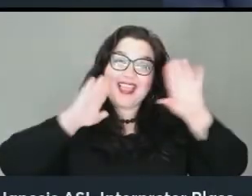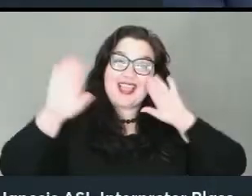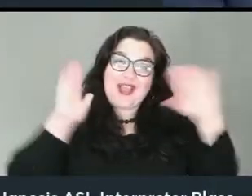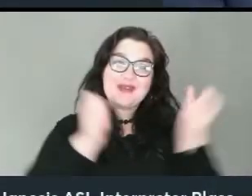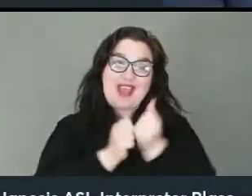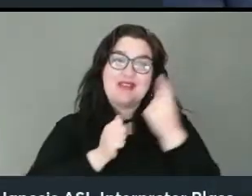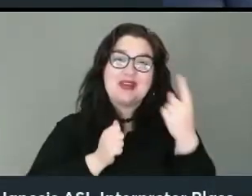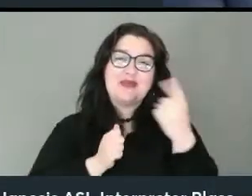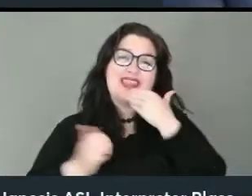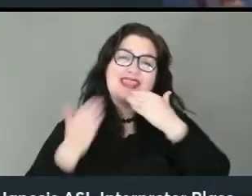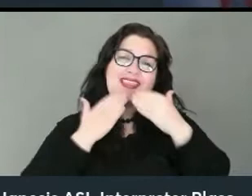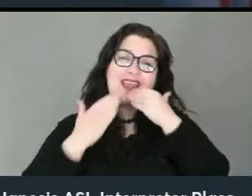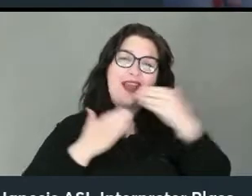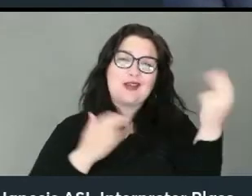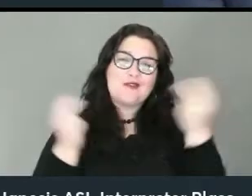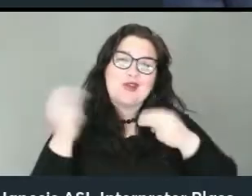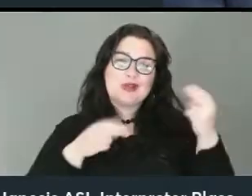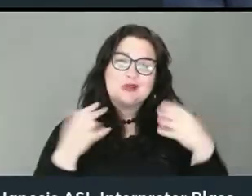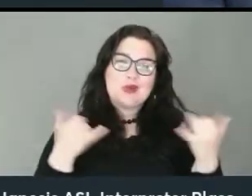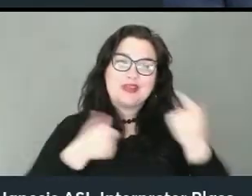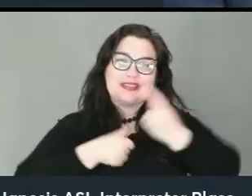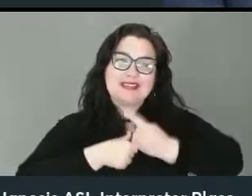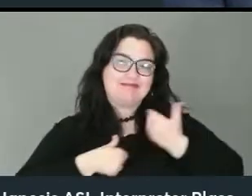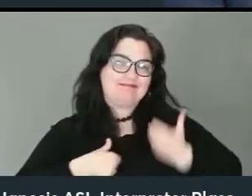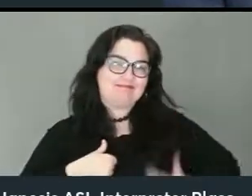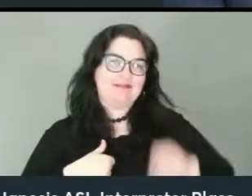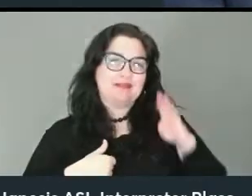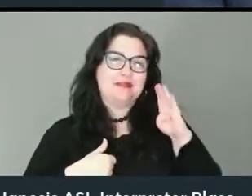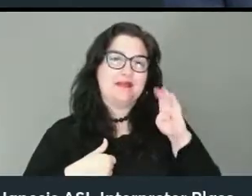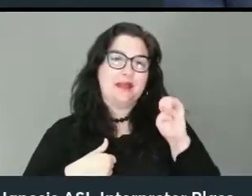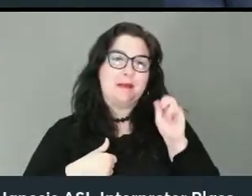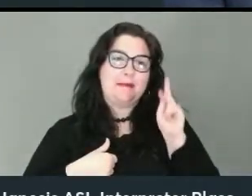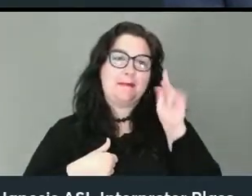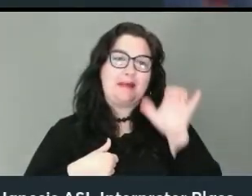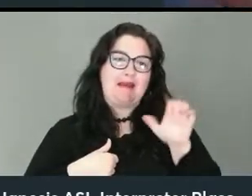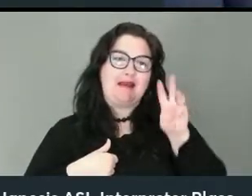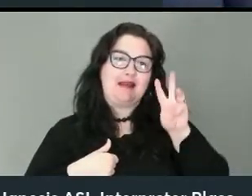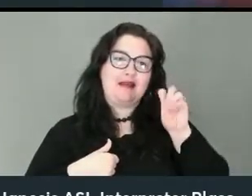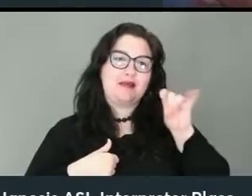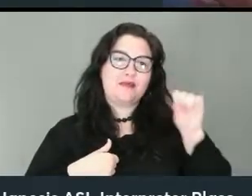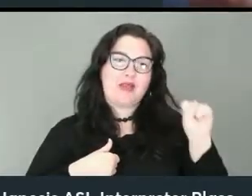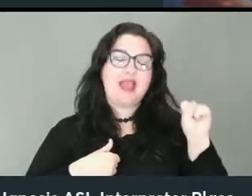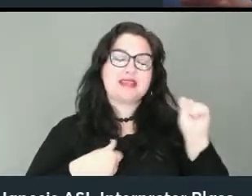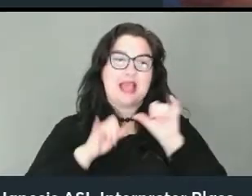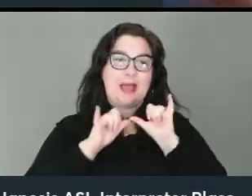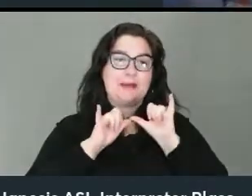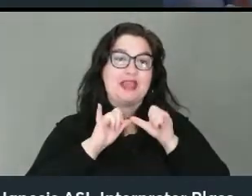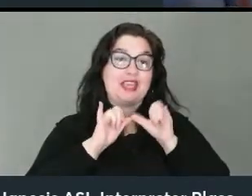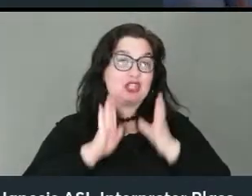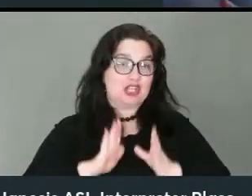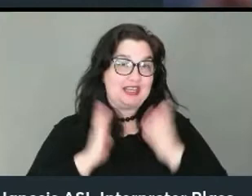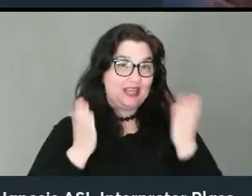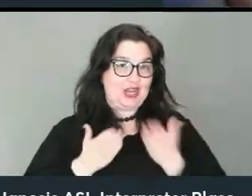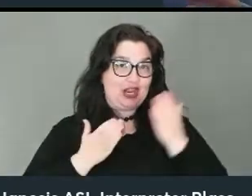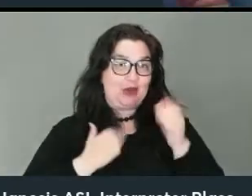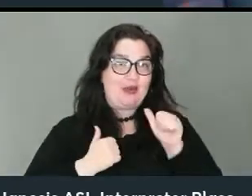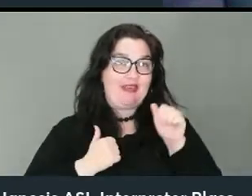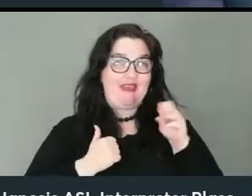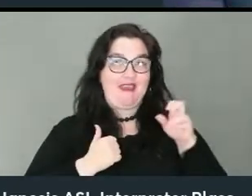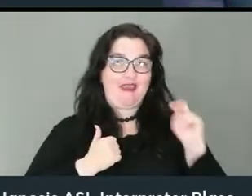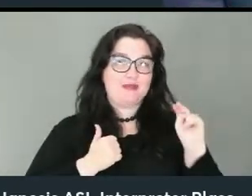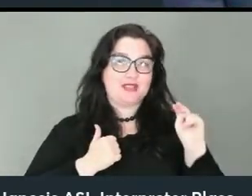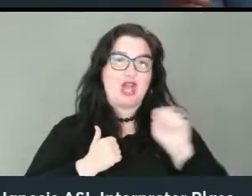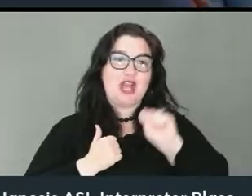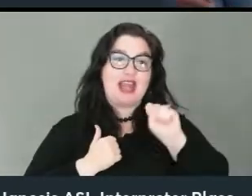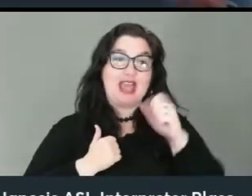for joining us today. My name is Becky Weiss. I'm an engineer with Amazon S3, and it's my honor today to get to demo